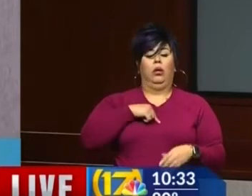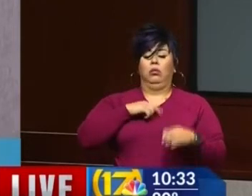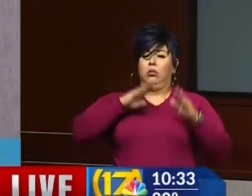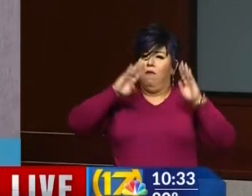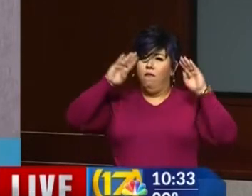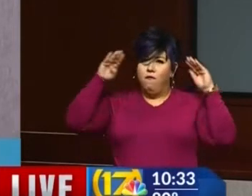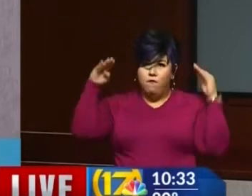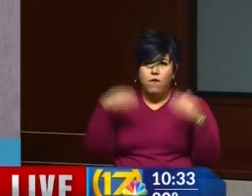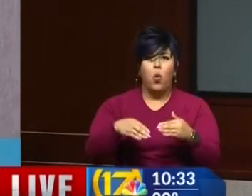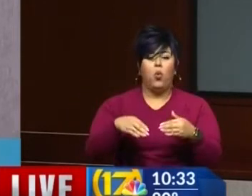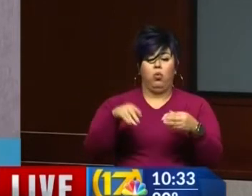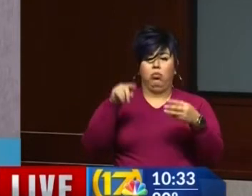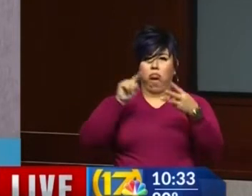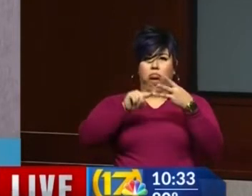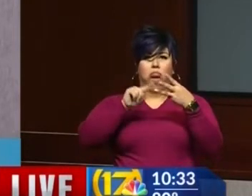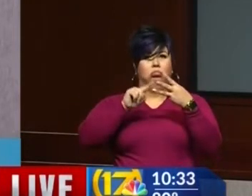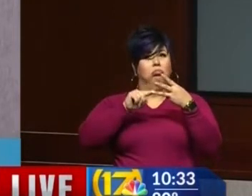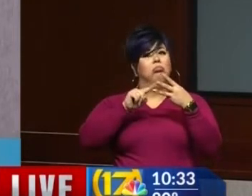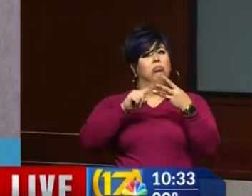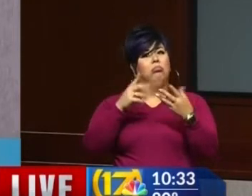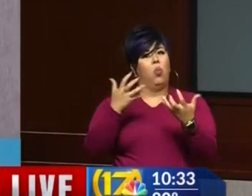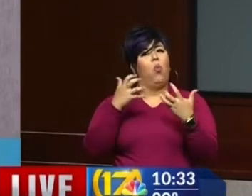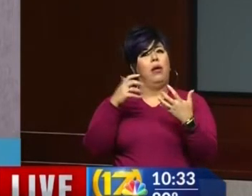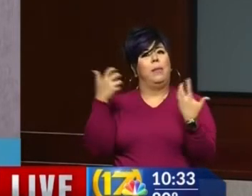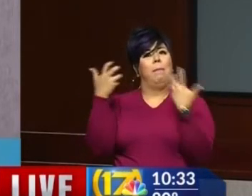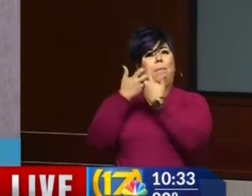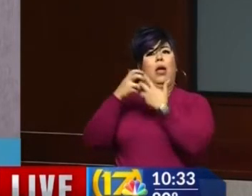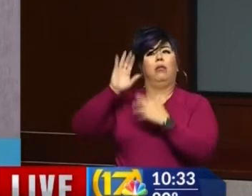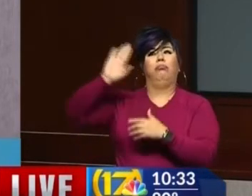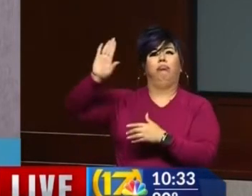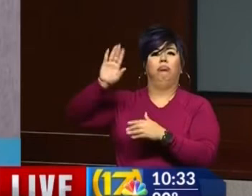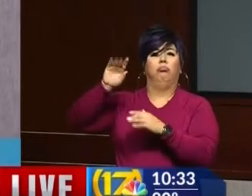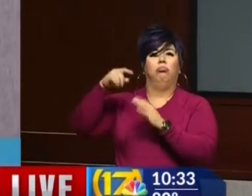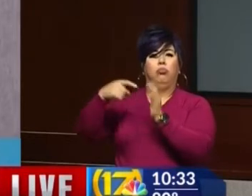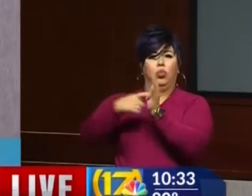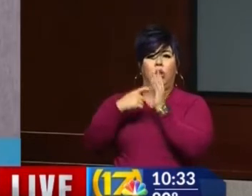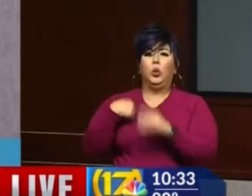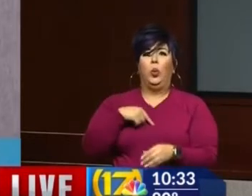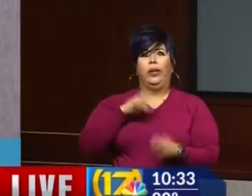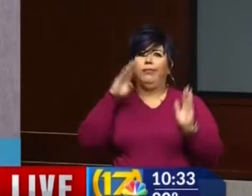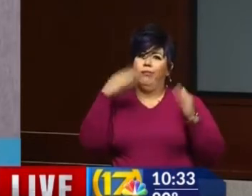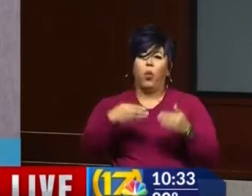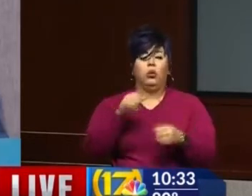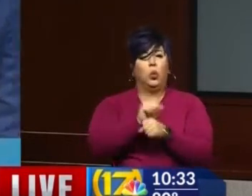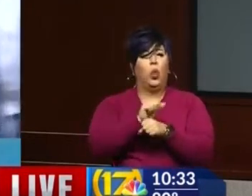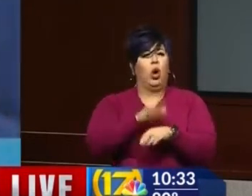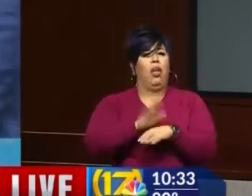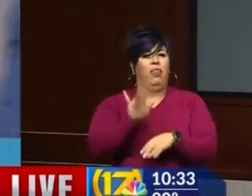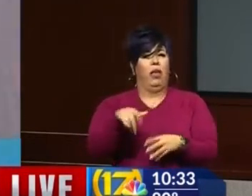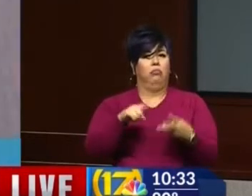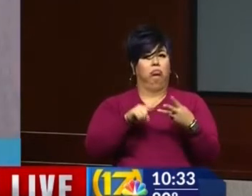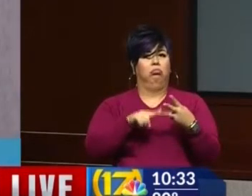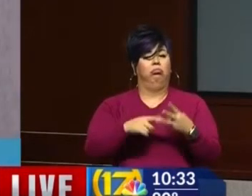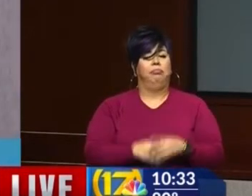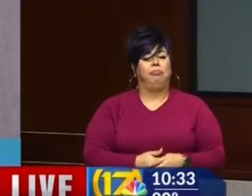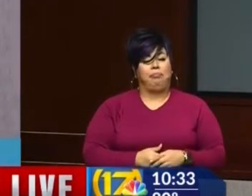that we have with the governor's recent changes, and that's where we're going to continue to keep our focus.